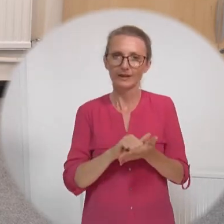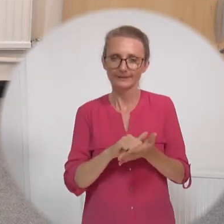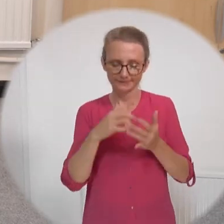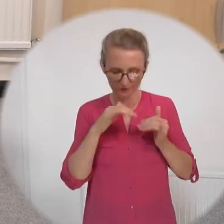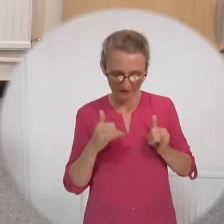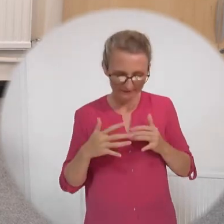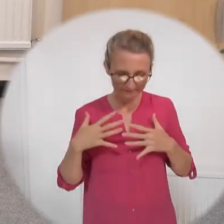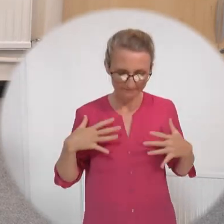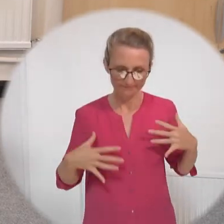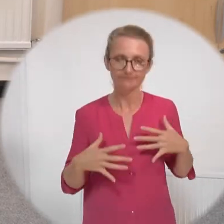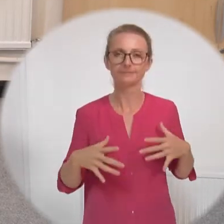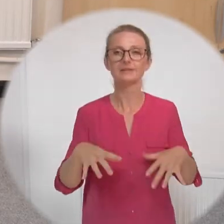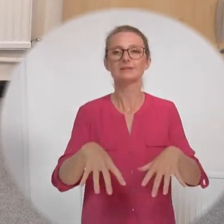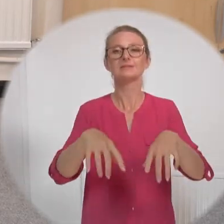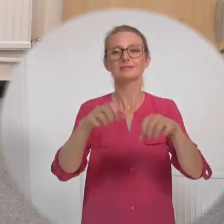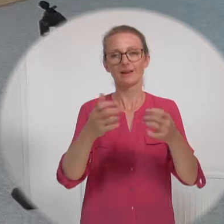And begin.